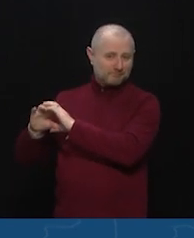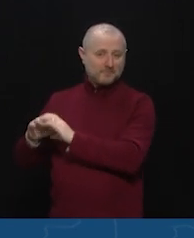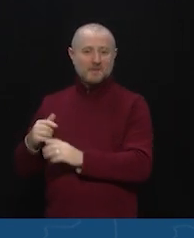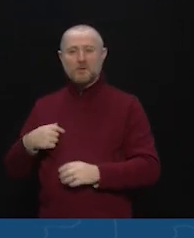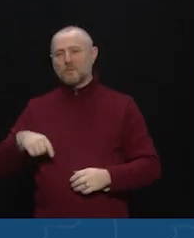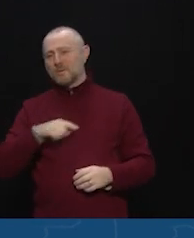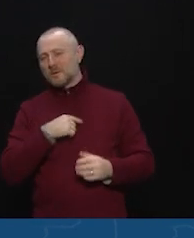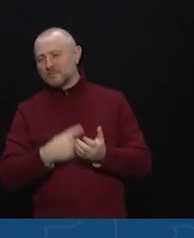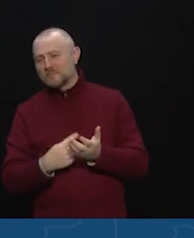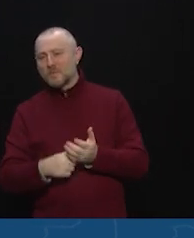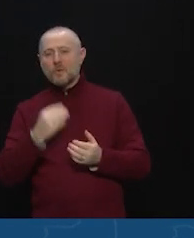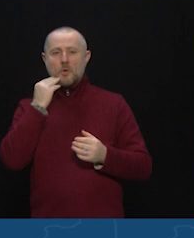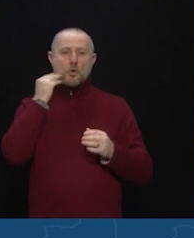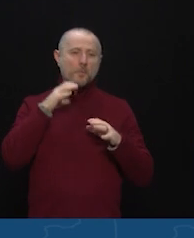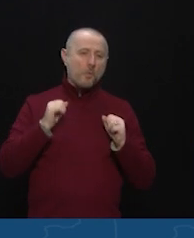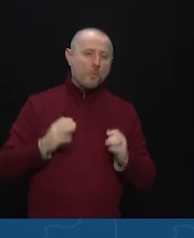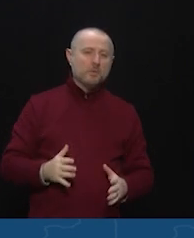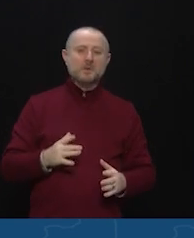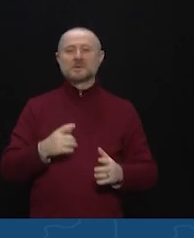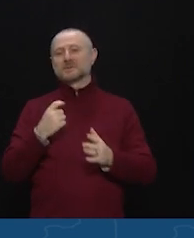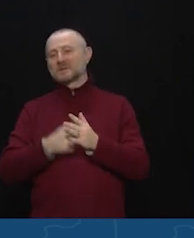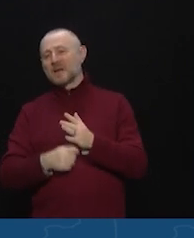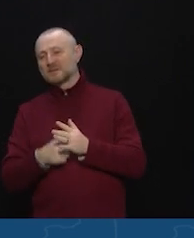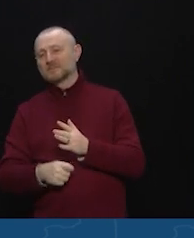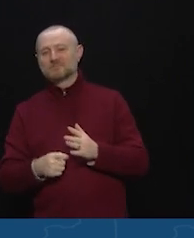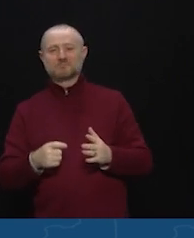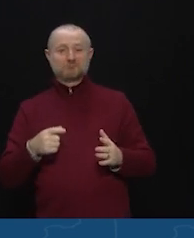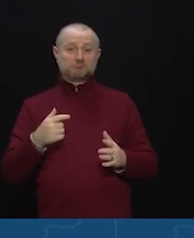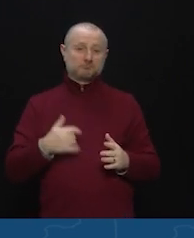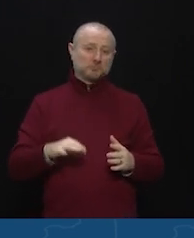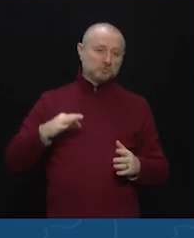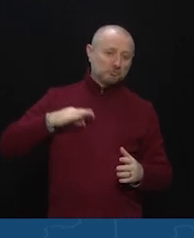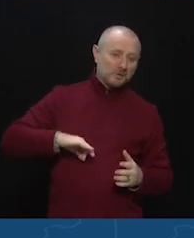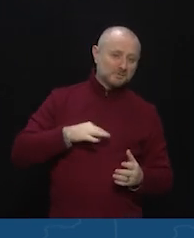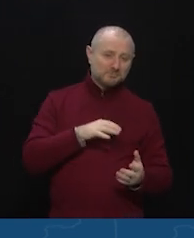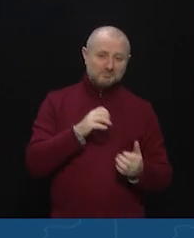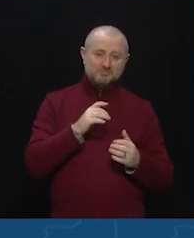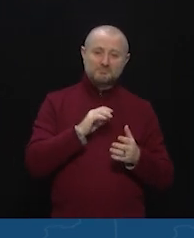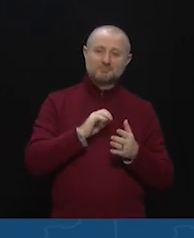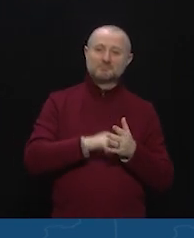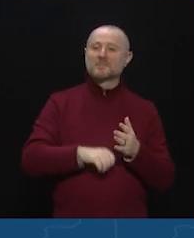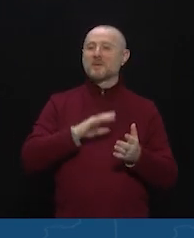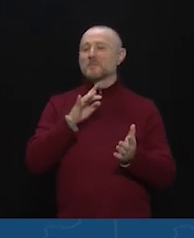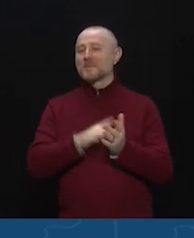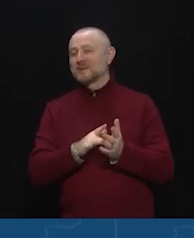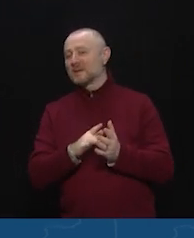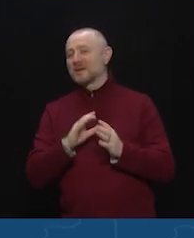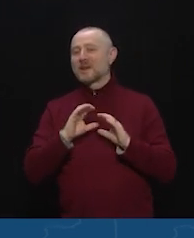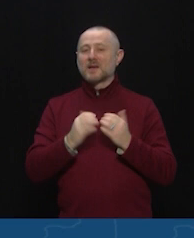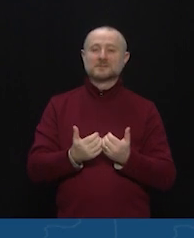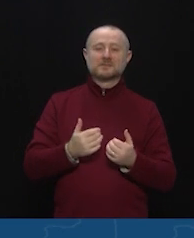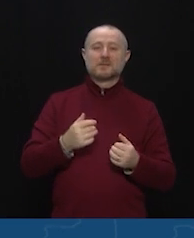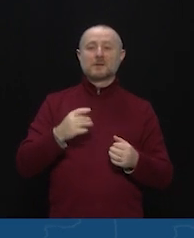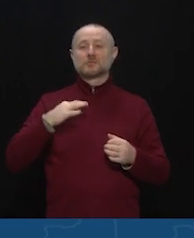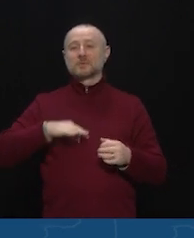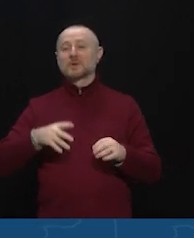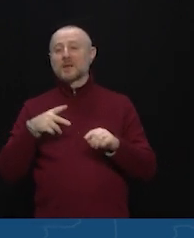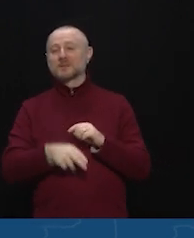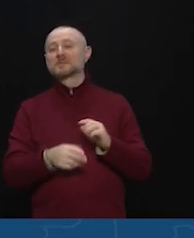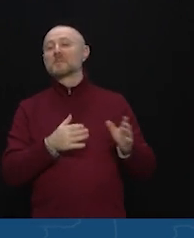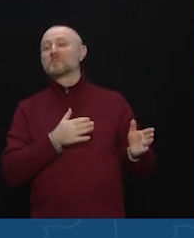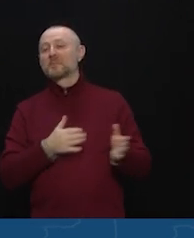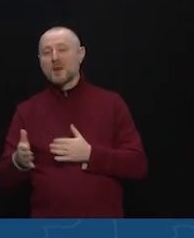rebate credit, middle class tax cut acceleration. There was a middle class tax cut that was supposed to be phased in. We're accelerating